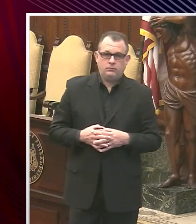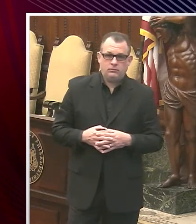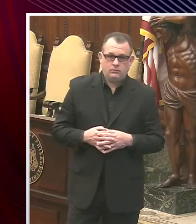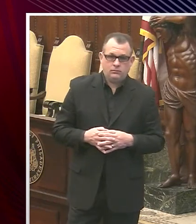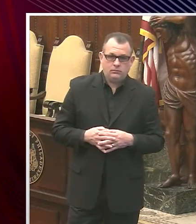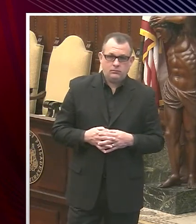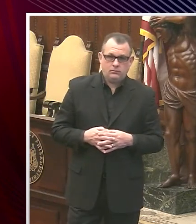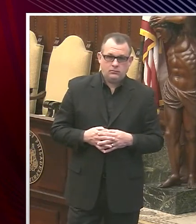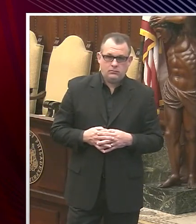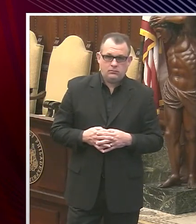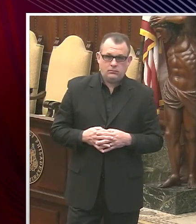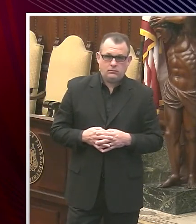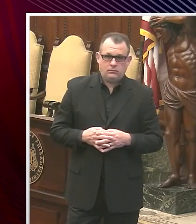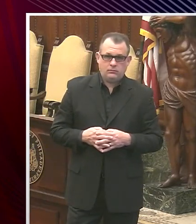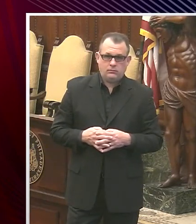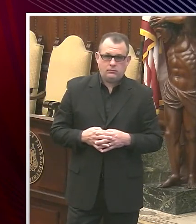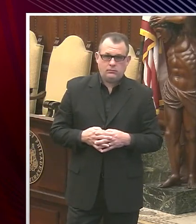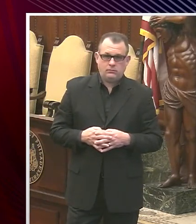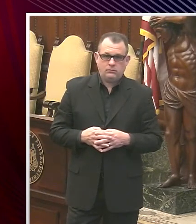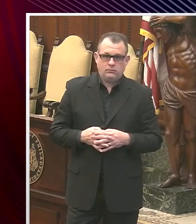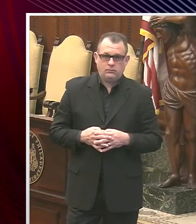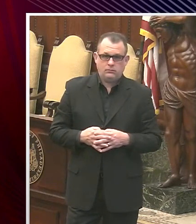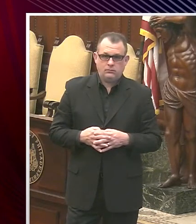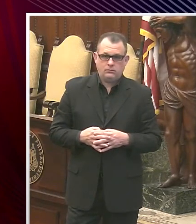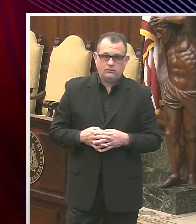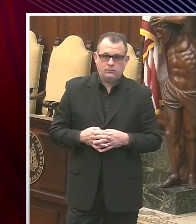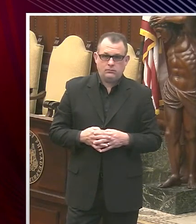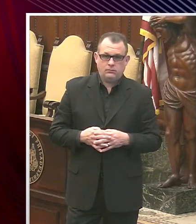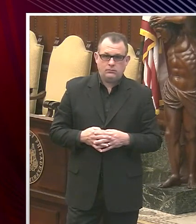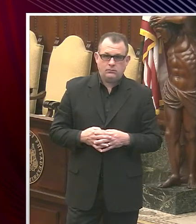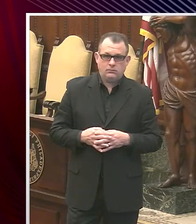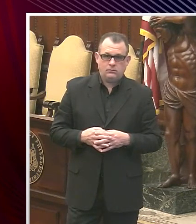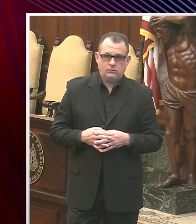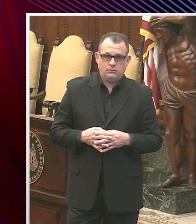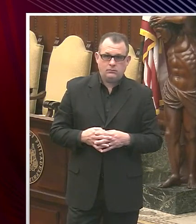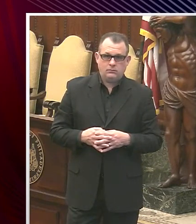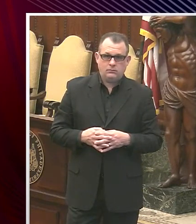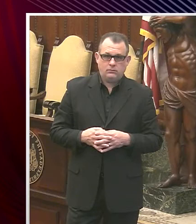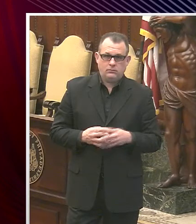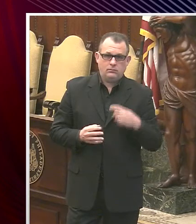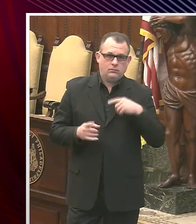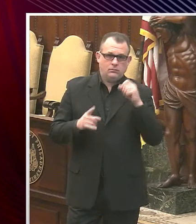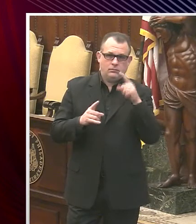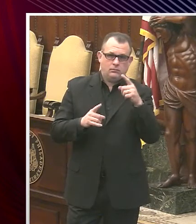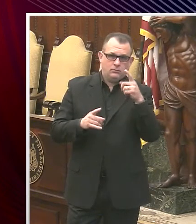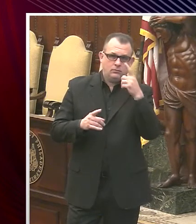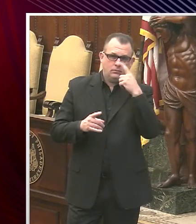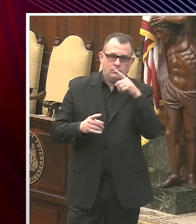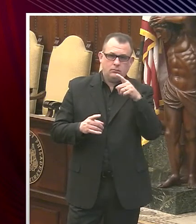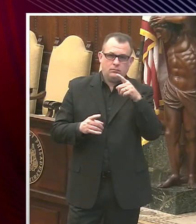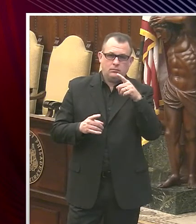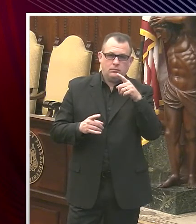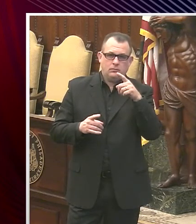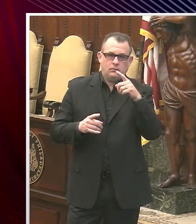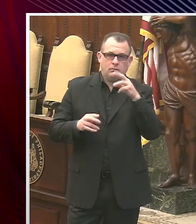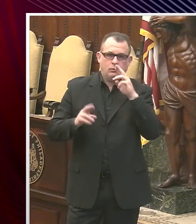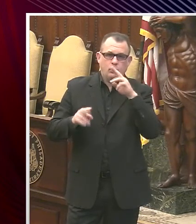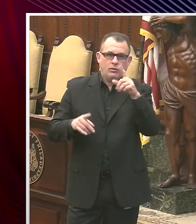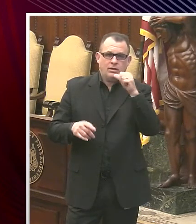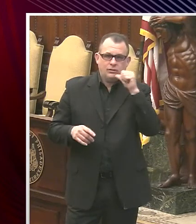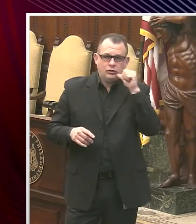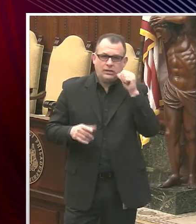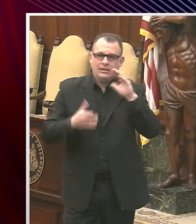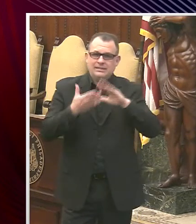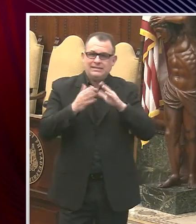y cuándo esto empezará. Muy bien, Brian, muchas gracias. This question it was reported yesterday that the city will be